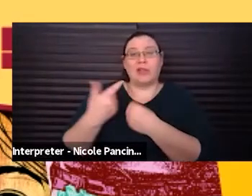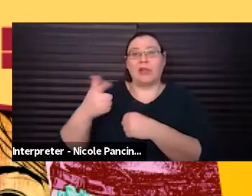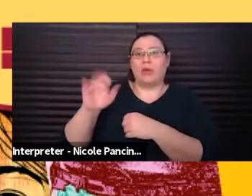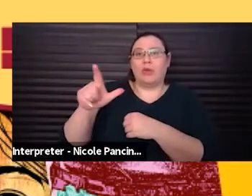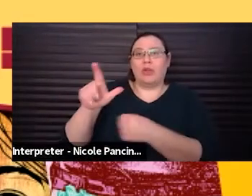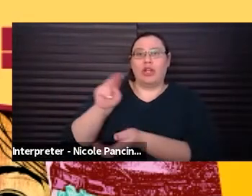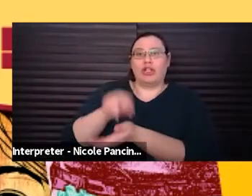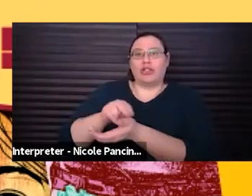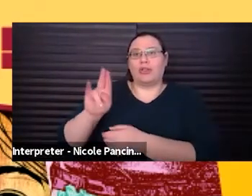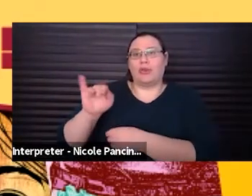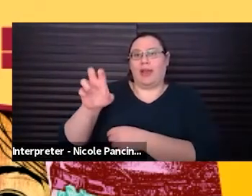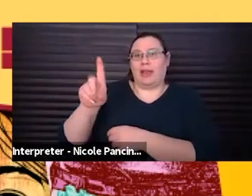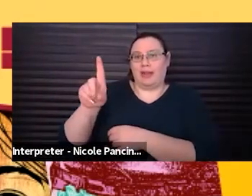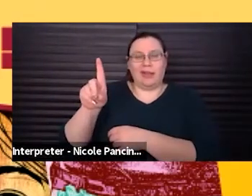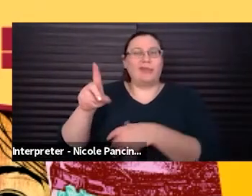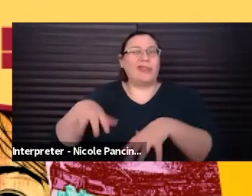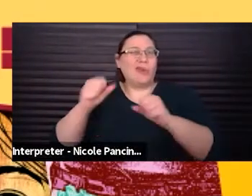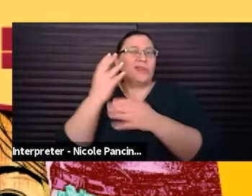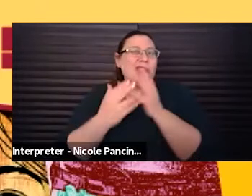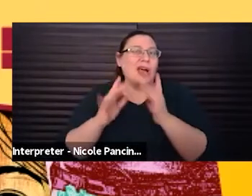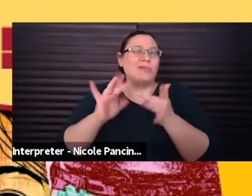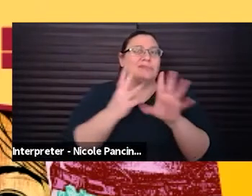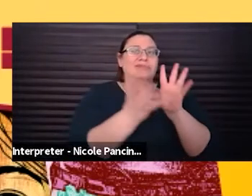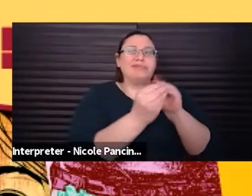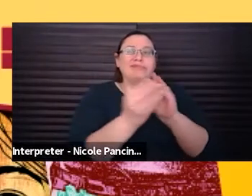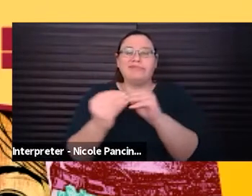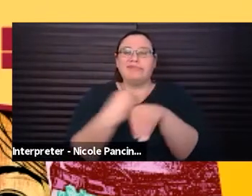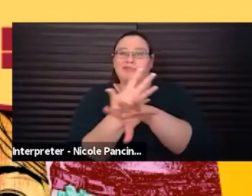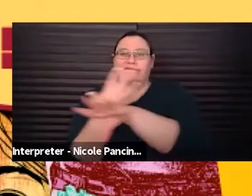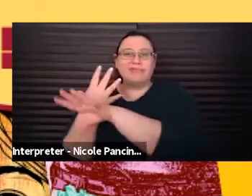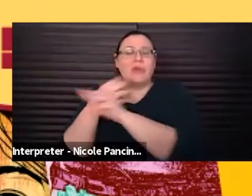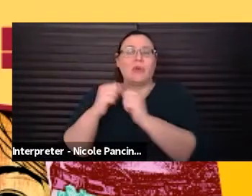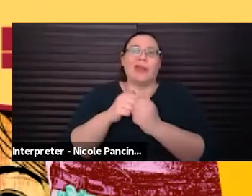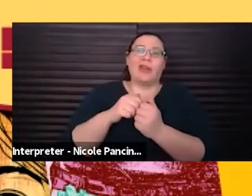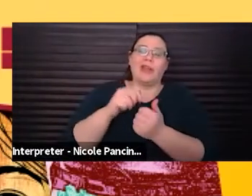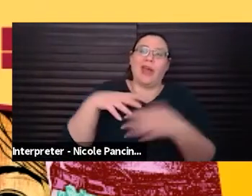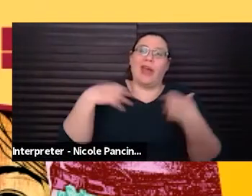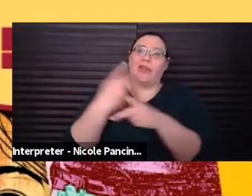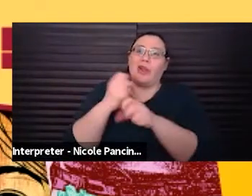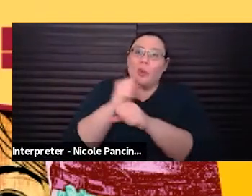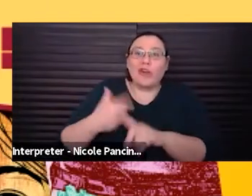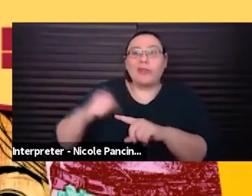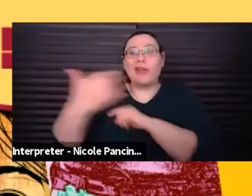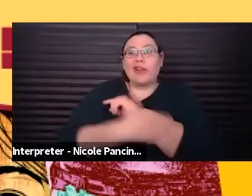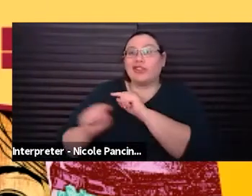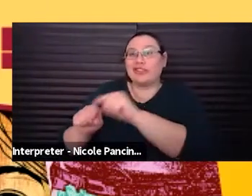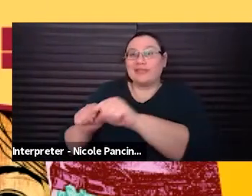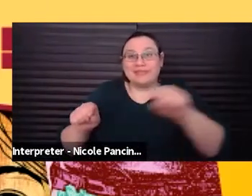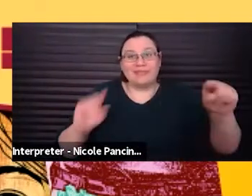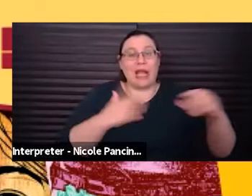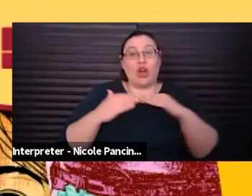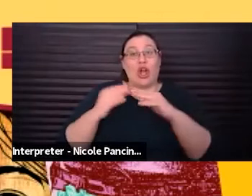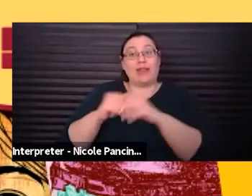been holding webinars with nurses and healthcare worker unions in other countries. And our colleagues in